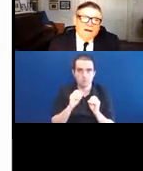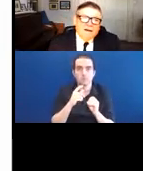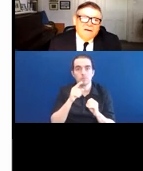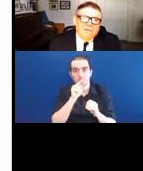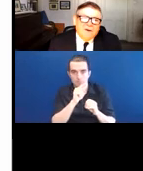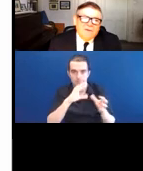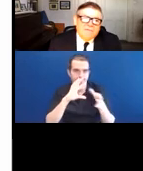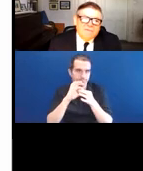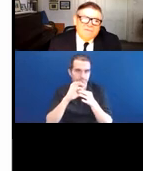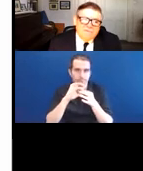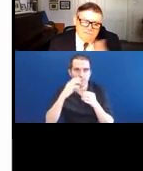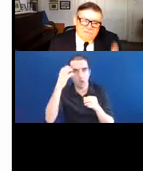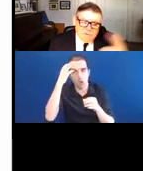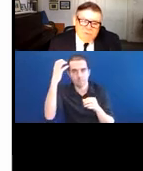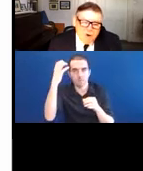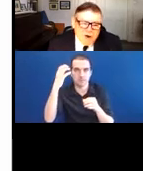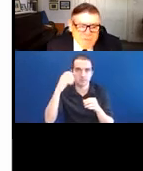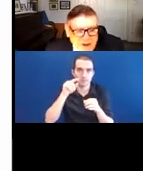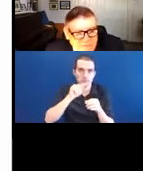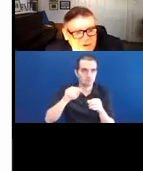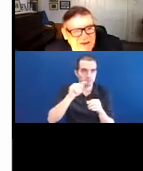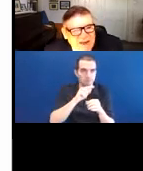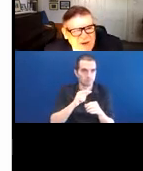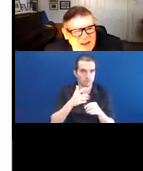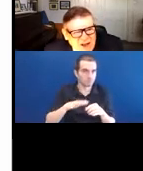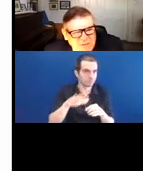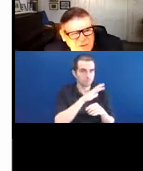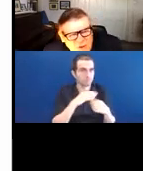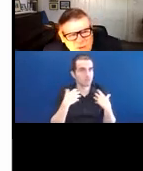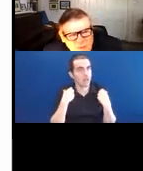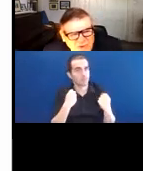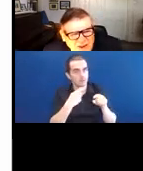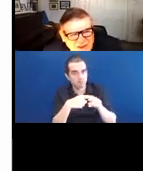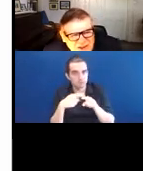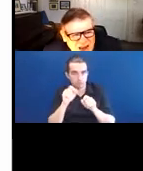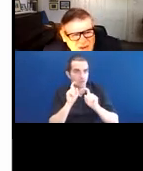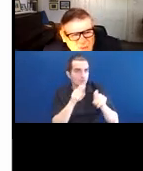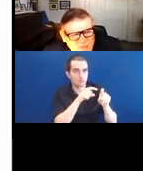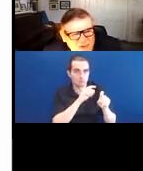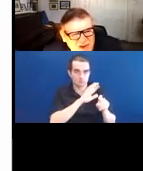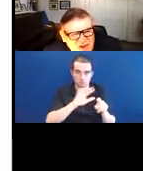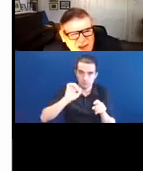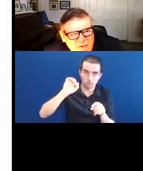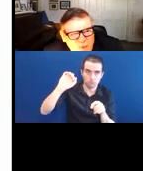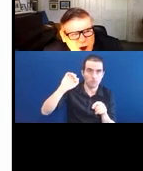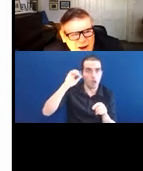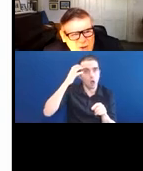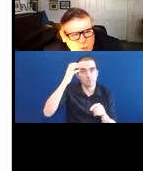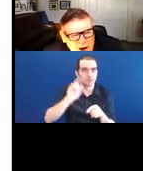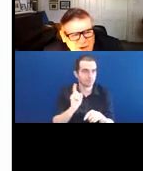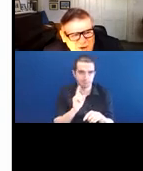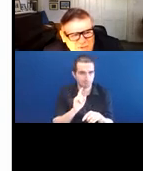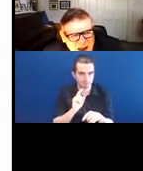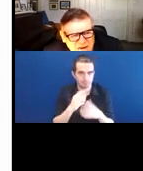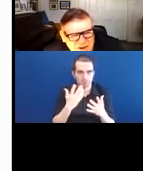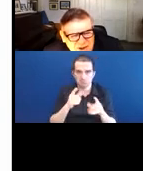Okay, yeah. There'll be more coming in, but can we ask people to do one more thing in the chat? Just think of one